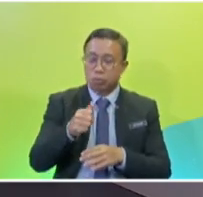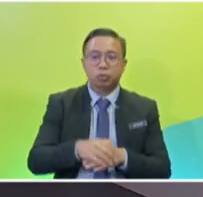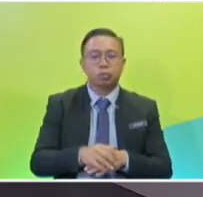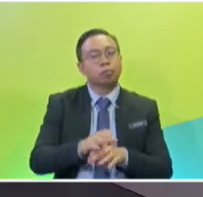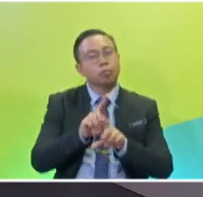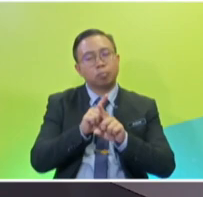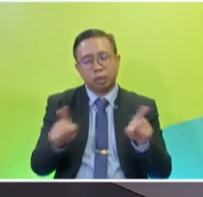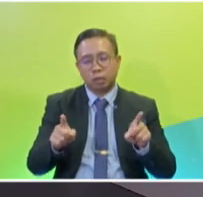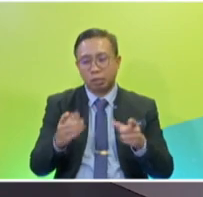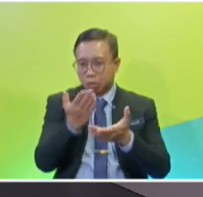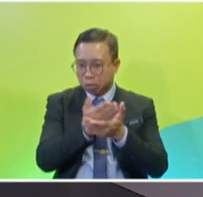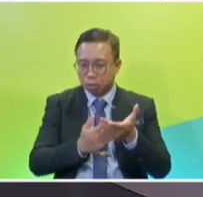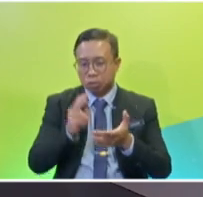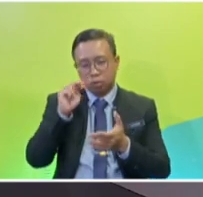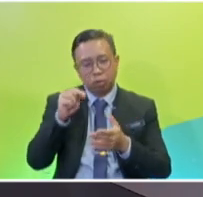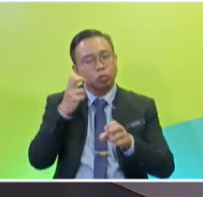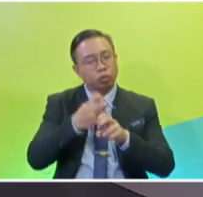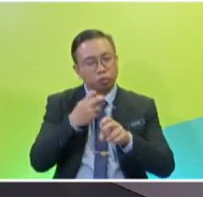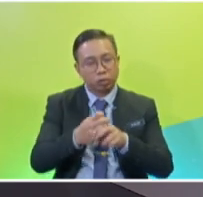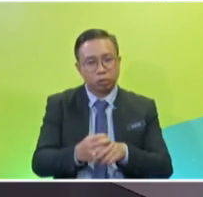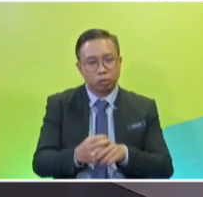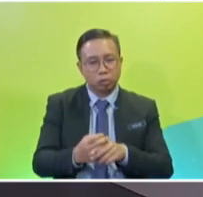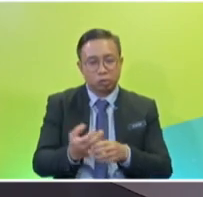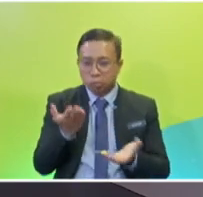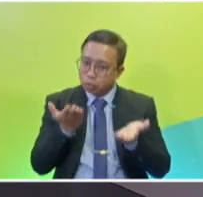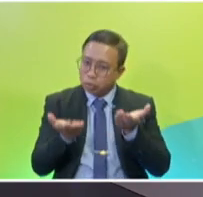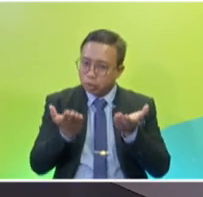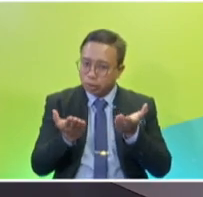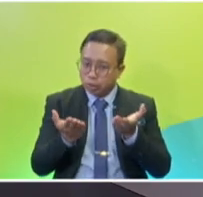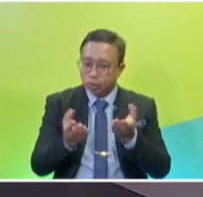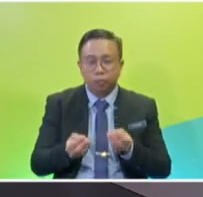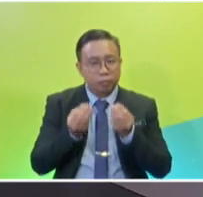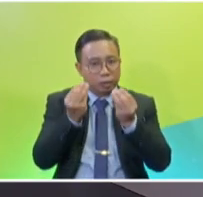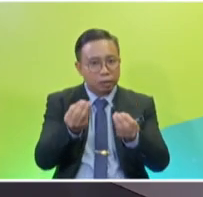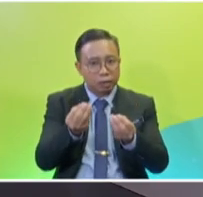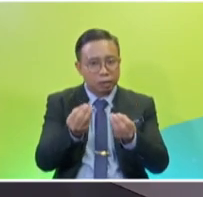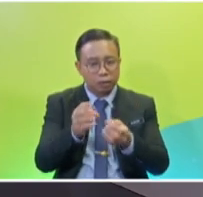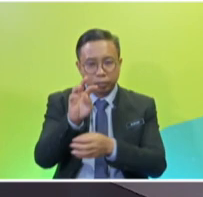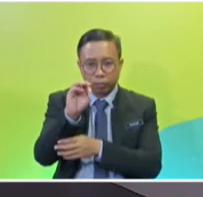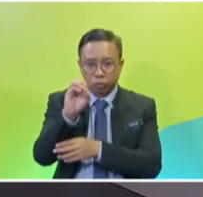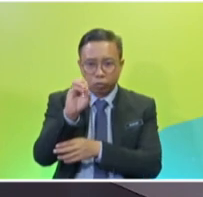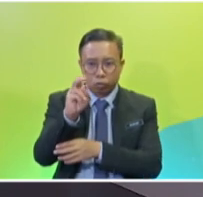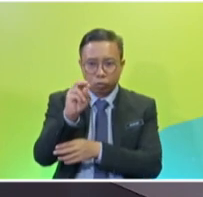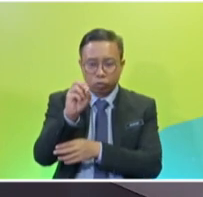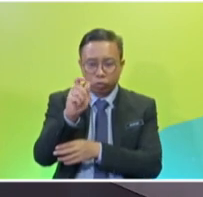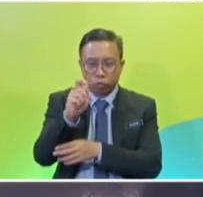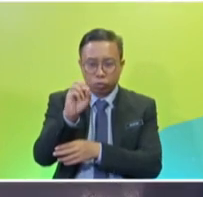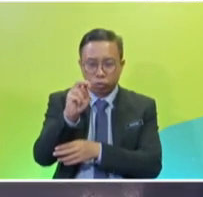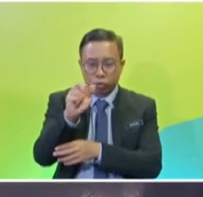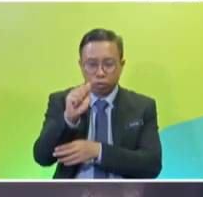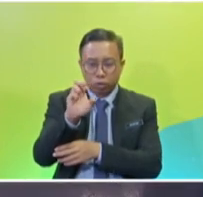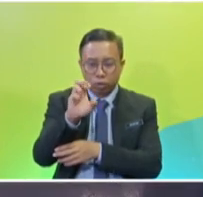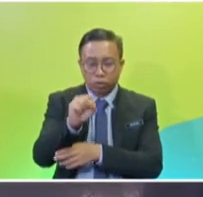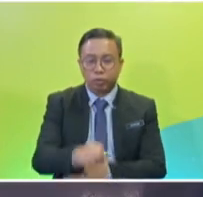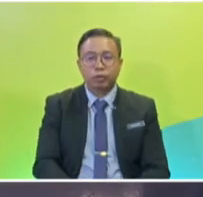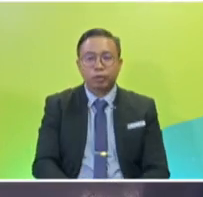that, halfway you'll get stuck. Because you might be able, you might produce a monotonous writing. Yes, out of ideas. Yes, exactly. Mm-hmm.